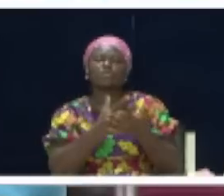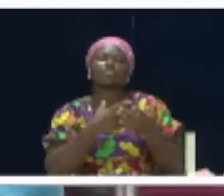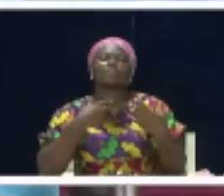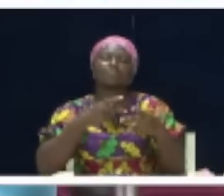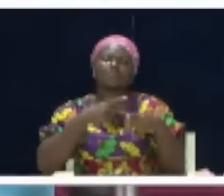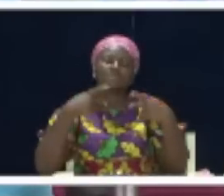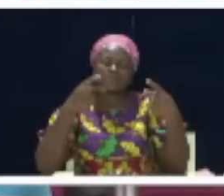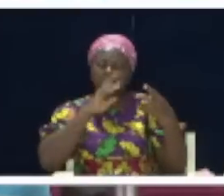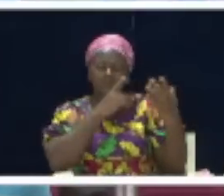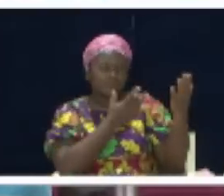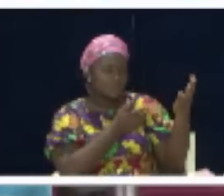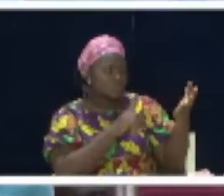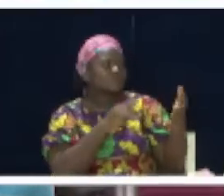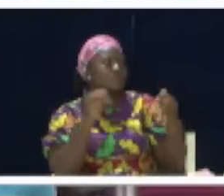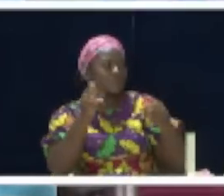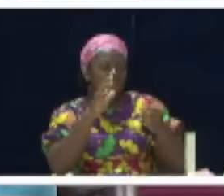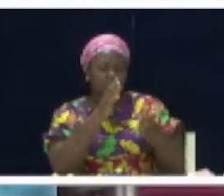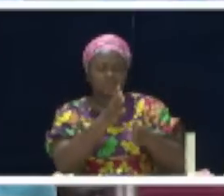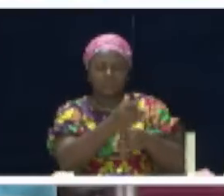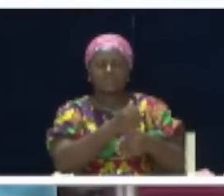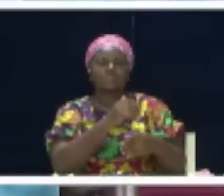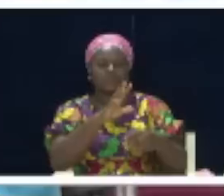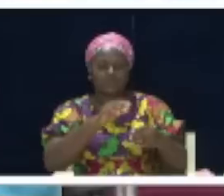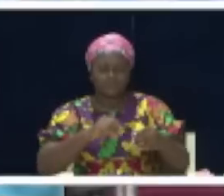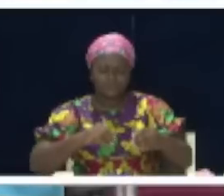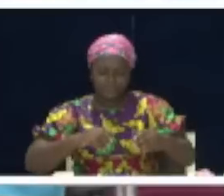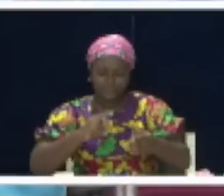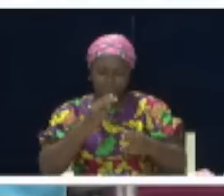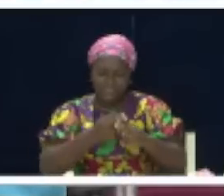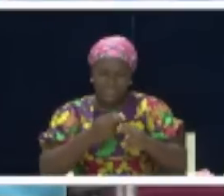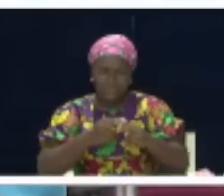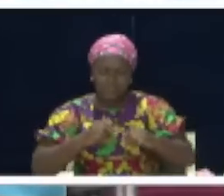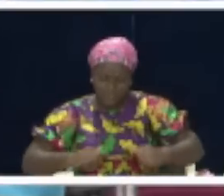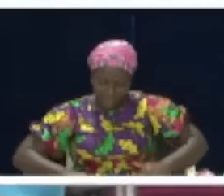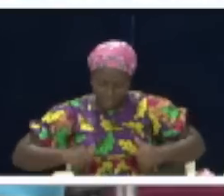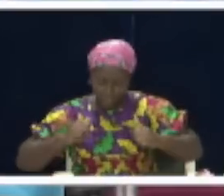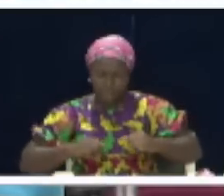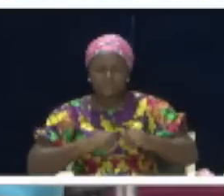address, and your prayer request. And I promise you, I'll be praying for you.